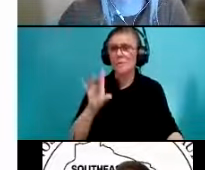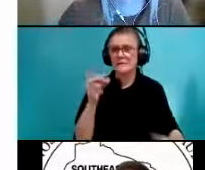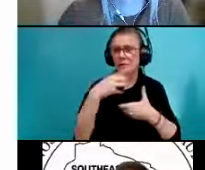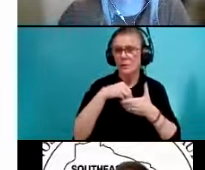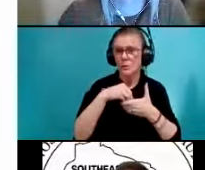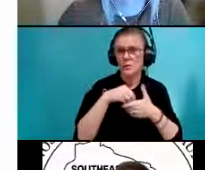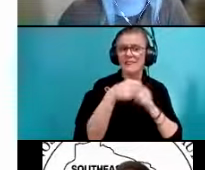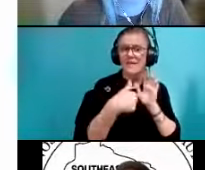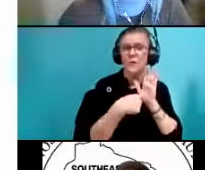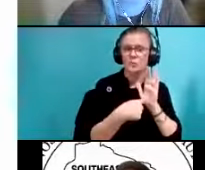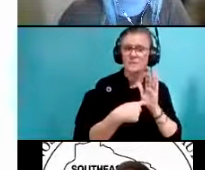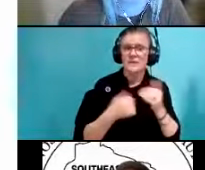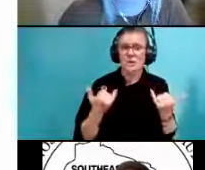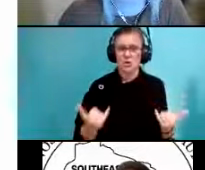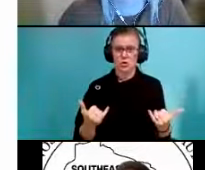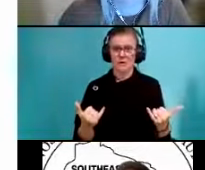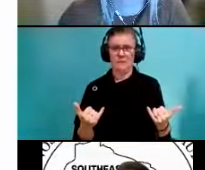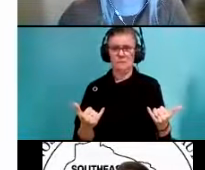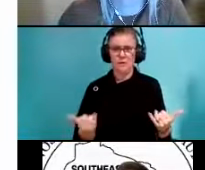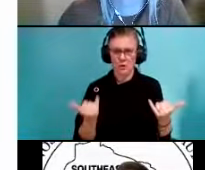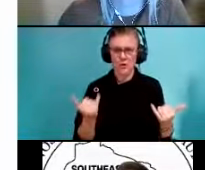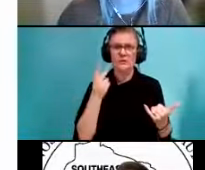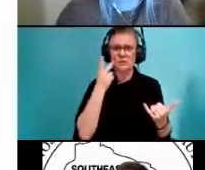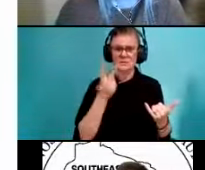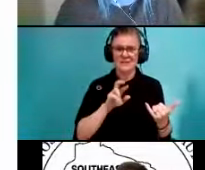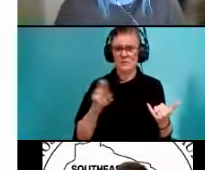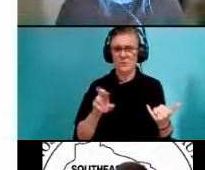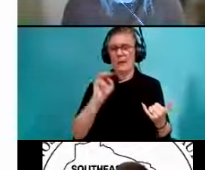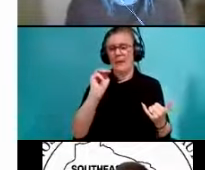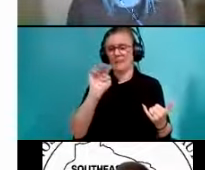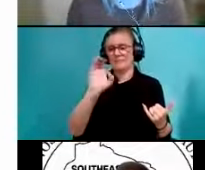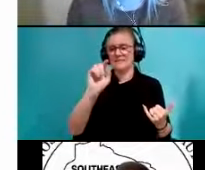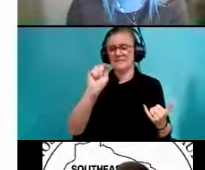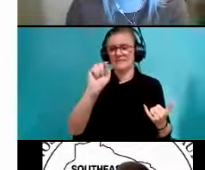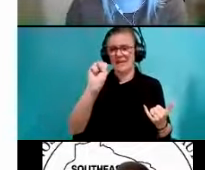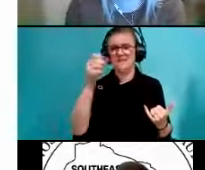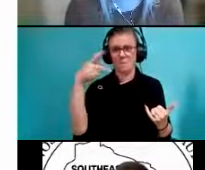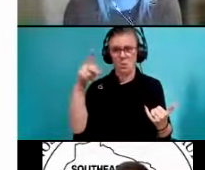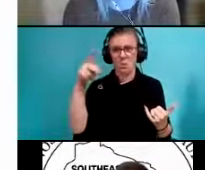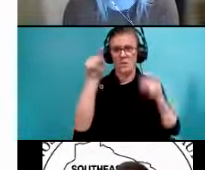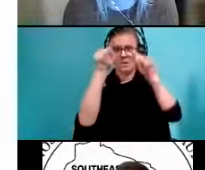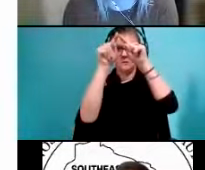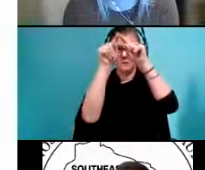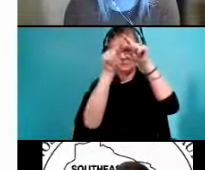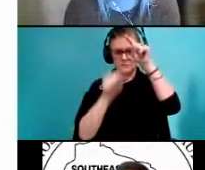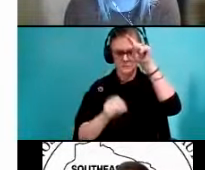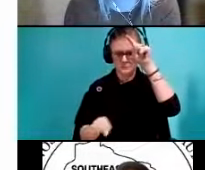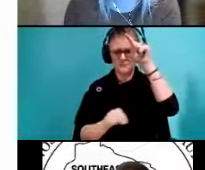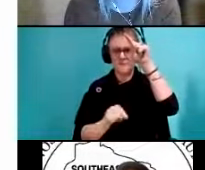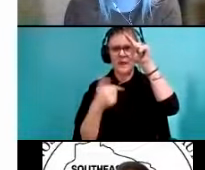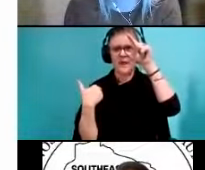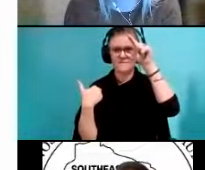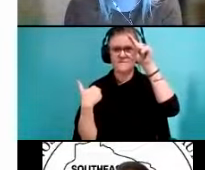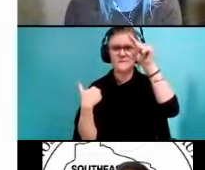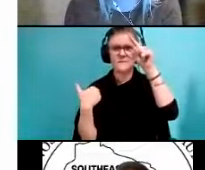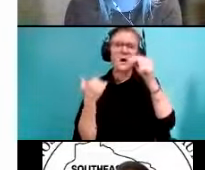this represents what exists today. As you can see on the right, there's the MCTS purple line, which is the no build option. So it's sort of like,